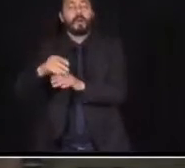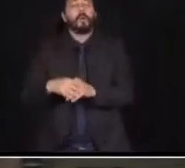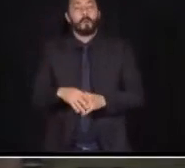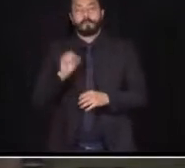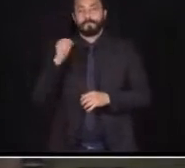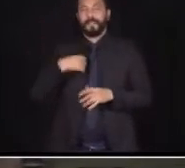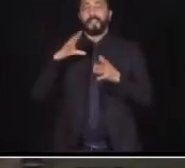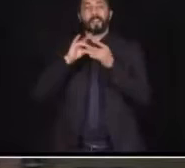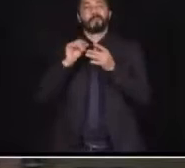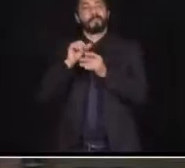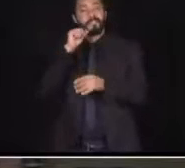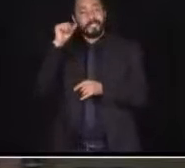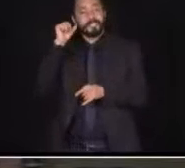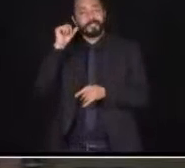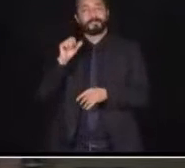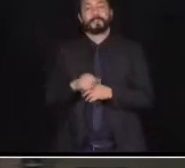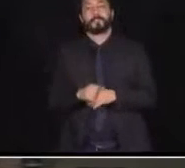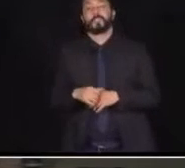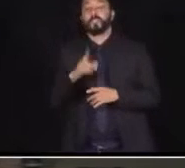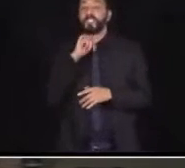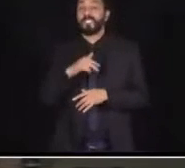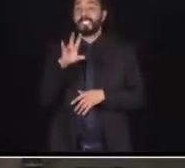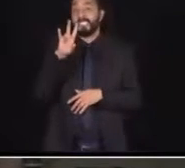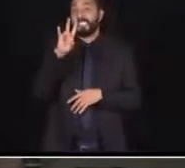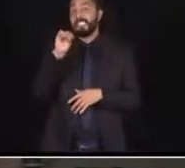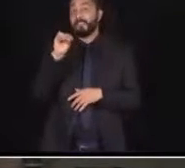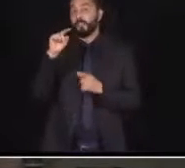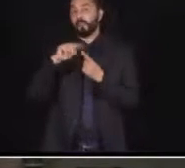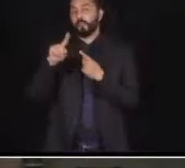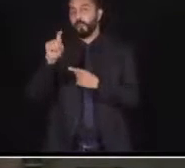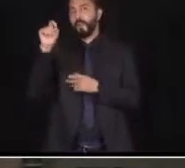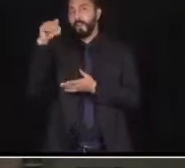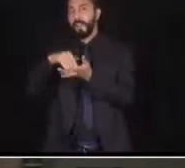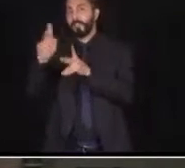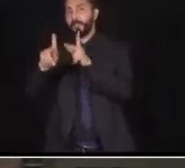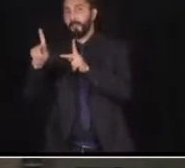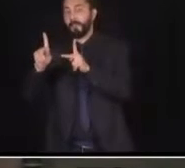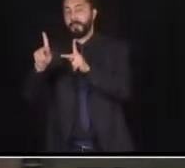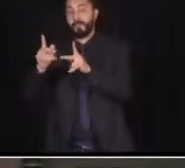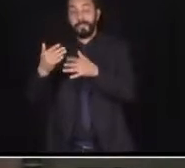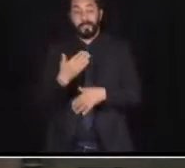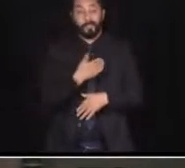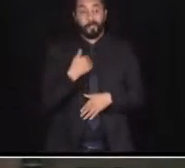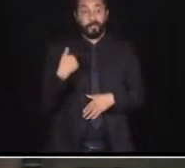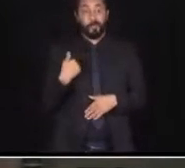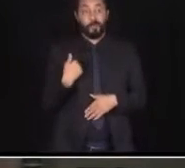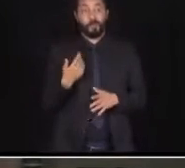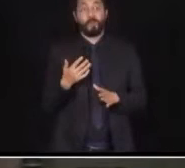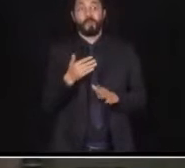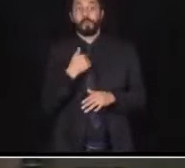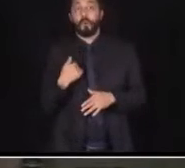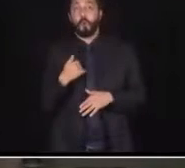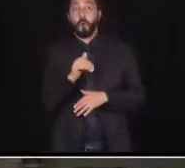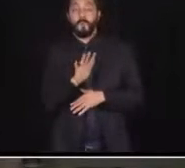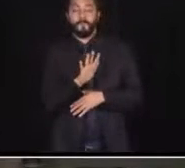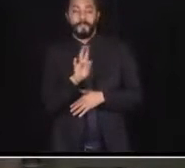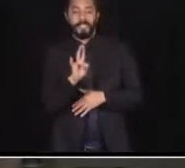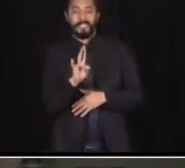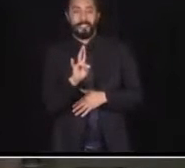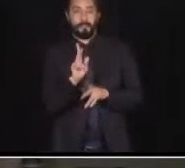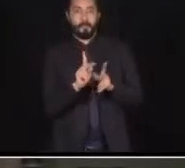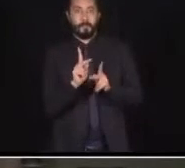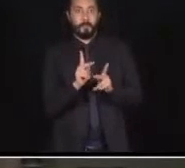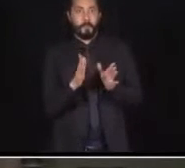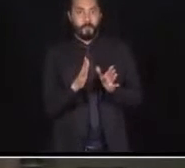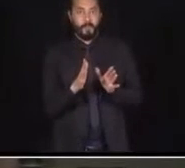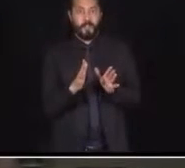100,000 people, and that's higher than Toronto. I think Toronto was 57. So that's concerning when you're the highest in the entire province.